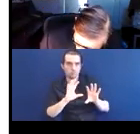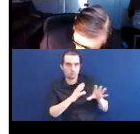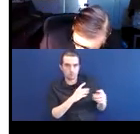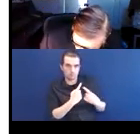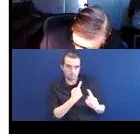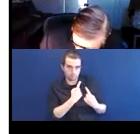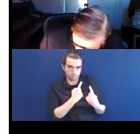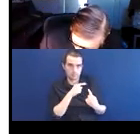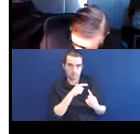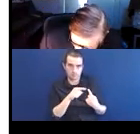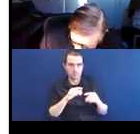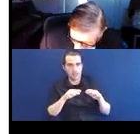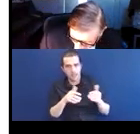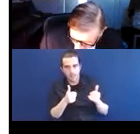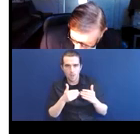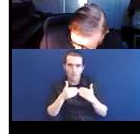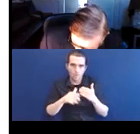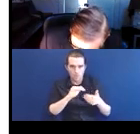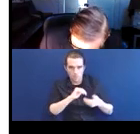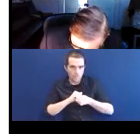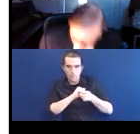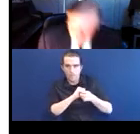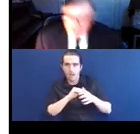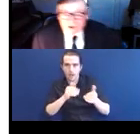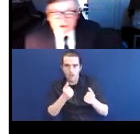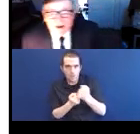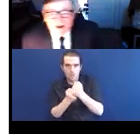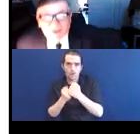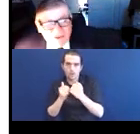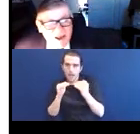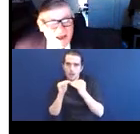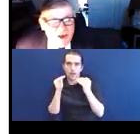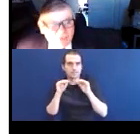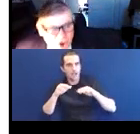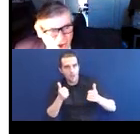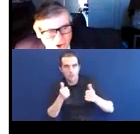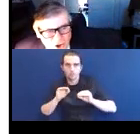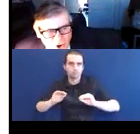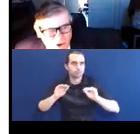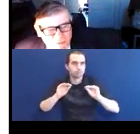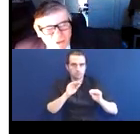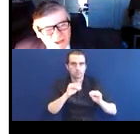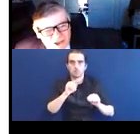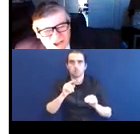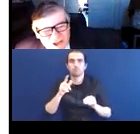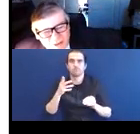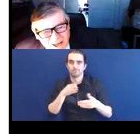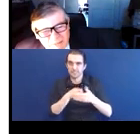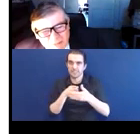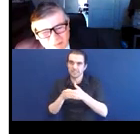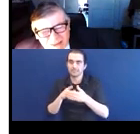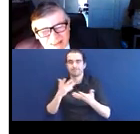a good lot of things there, but several of them concentrated on we've got the law, but it's just not